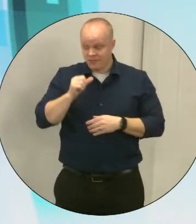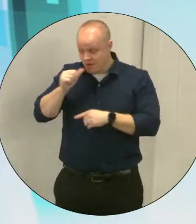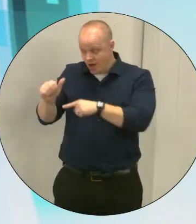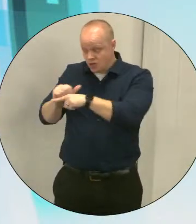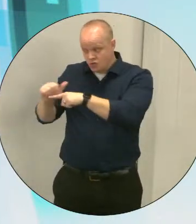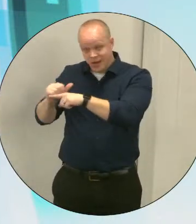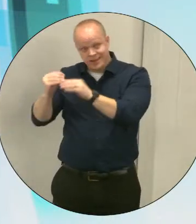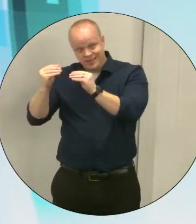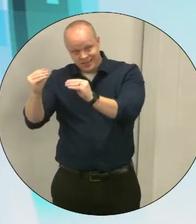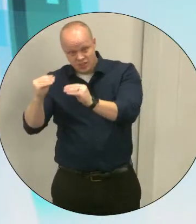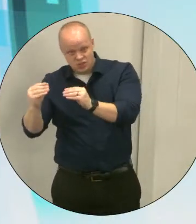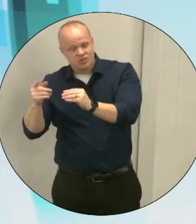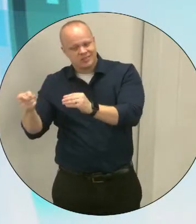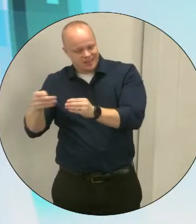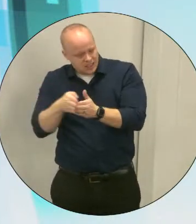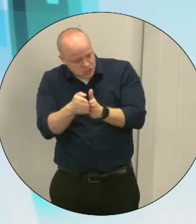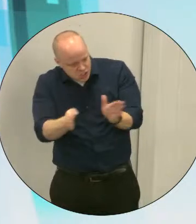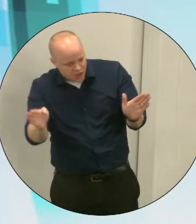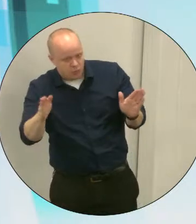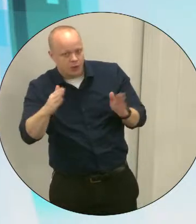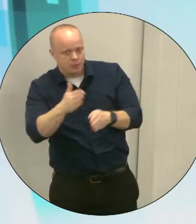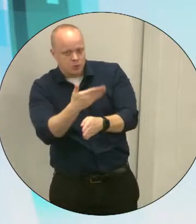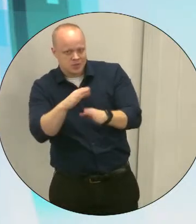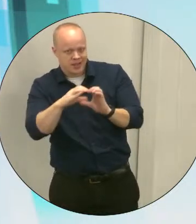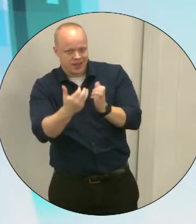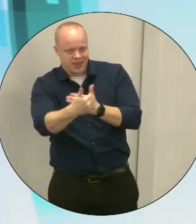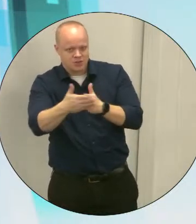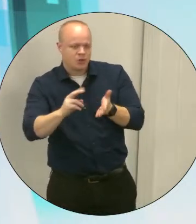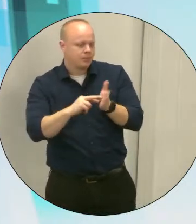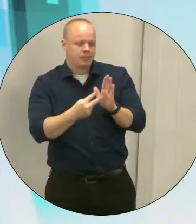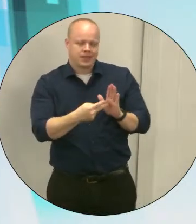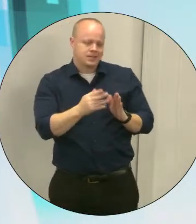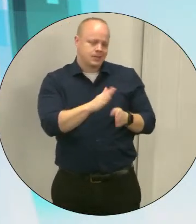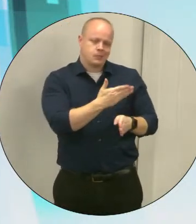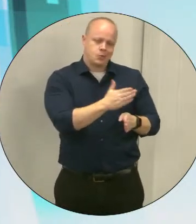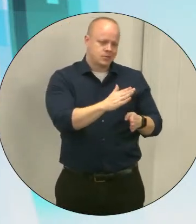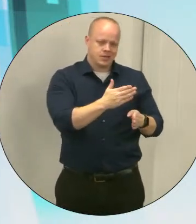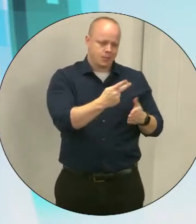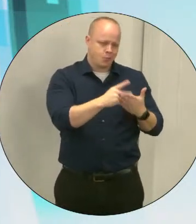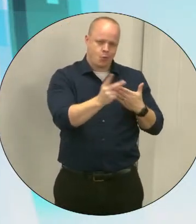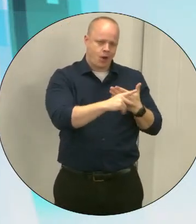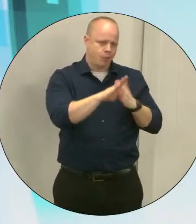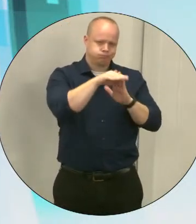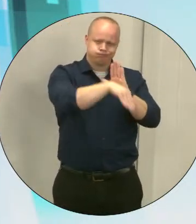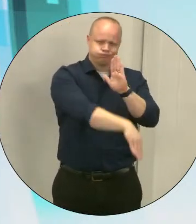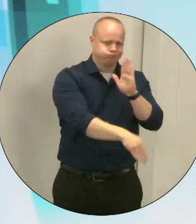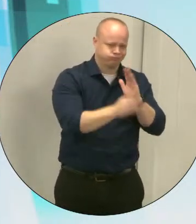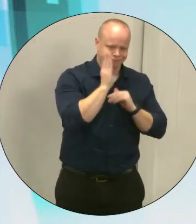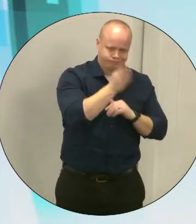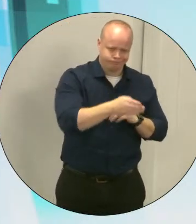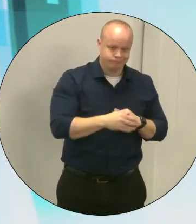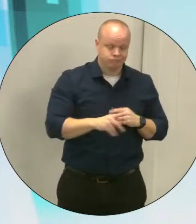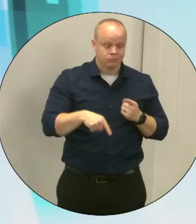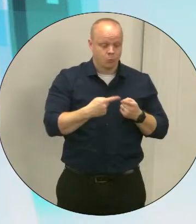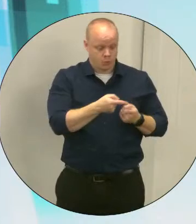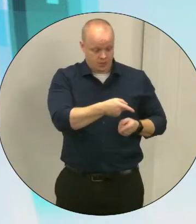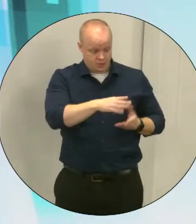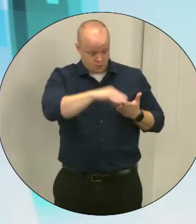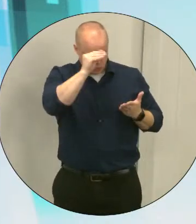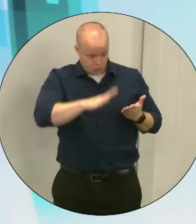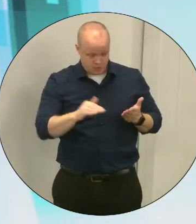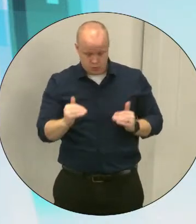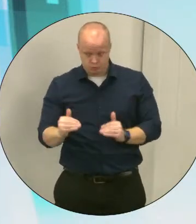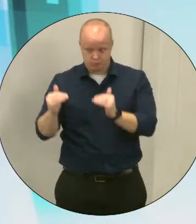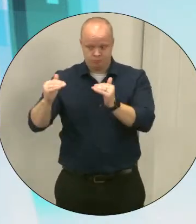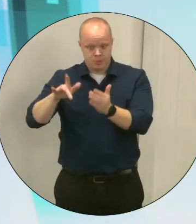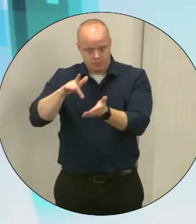in a general music classroom, the music education program will have devastating long-term effects. When students move on to middle and high school, they will not